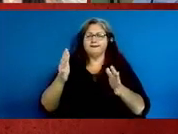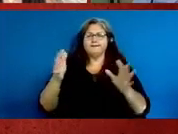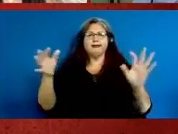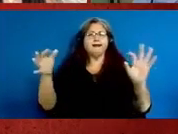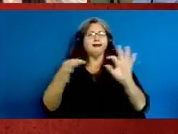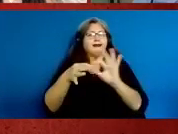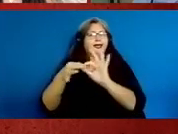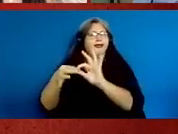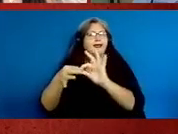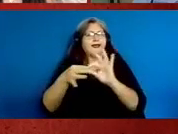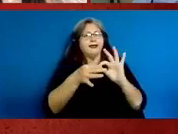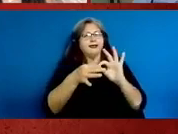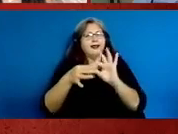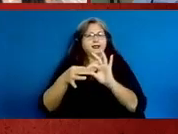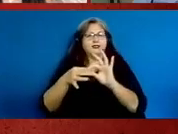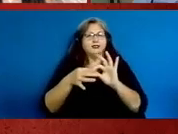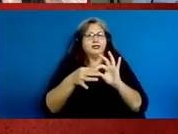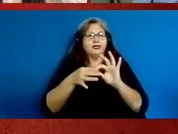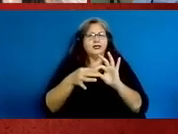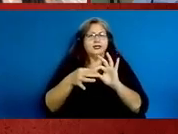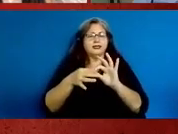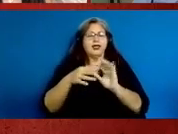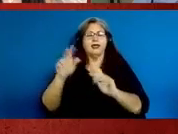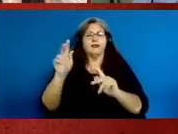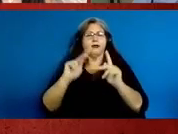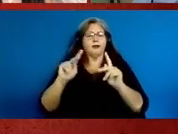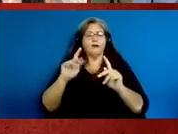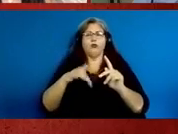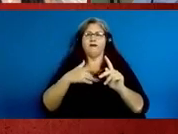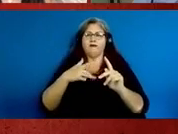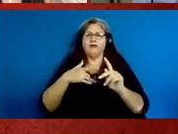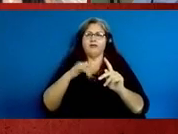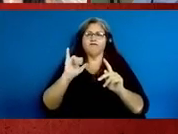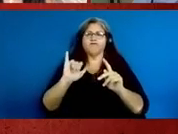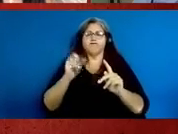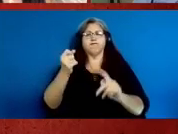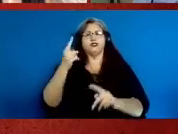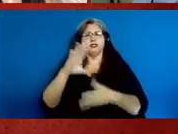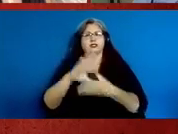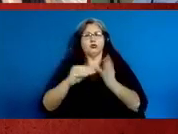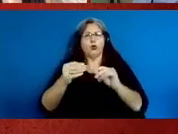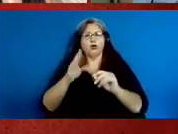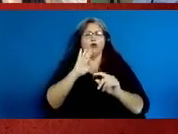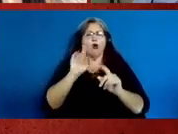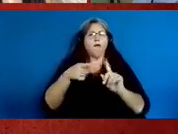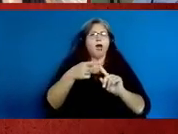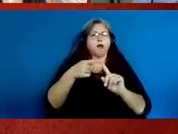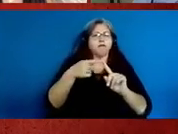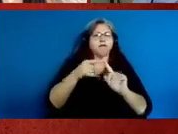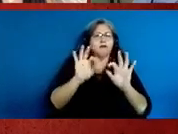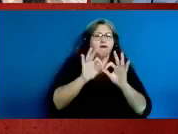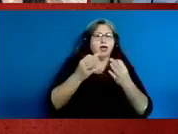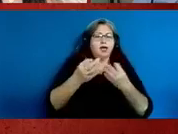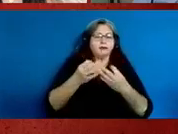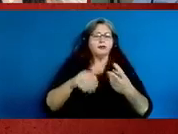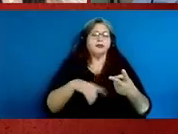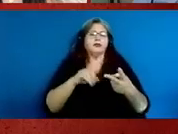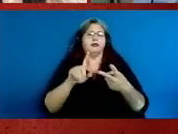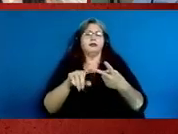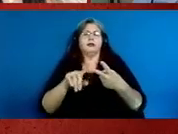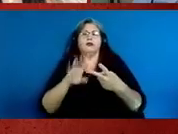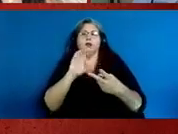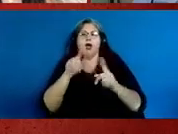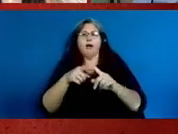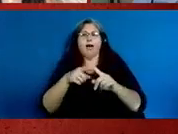connection that people have to Mulan's story, because one, it's about family, it's about loving